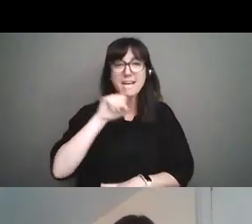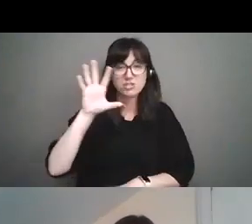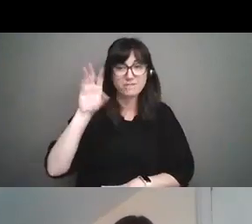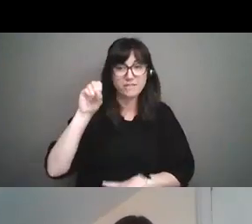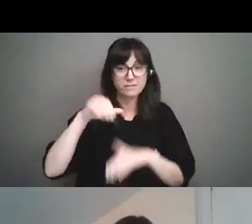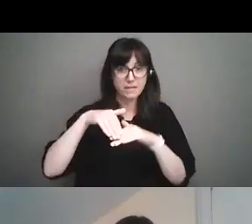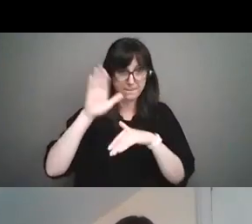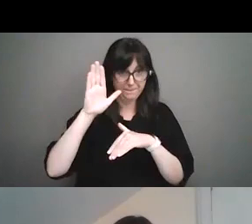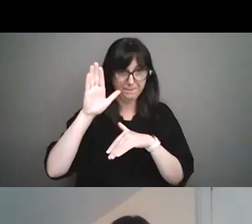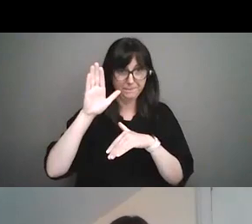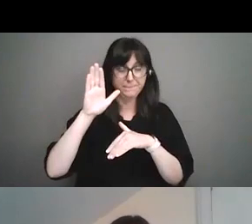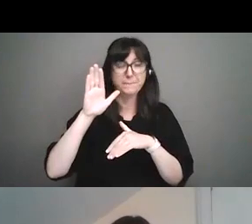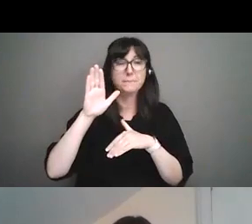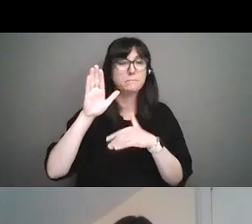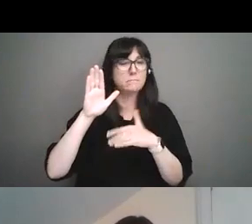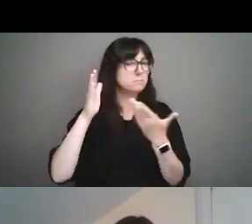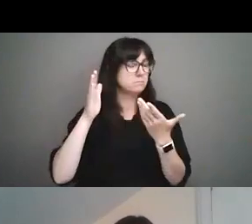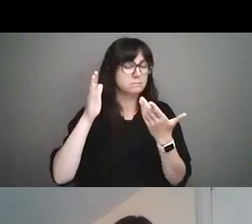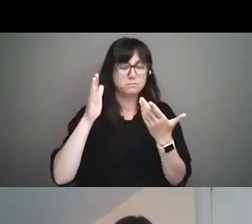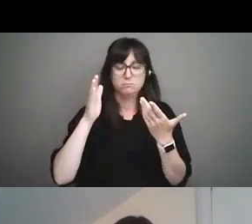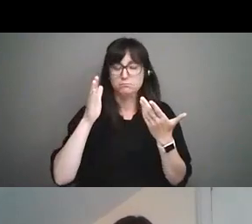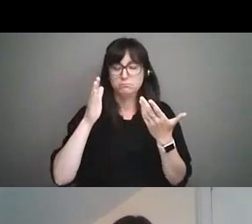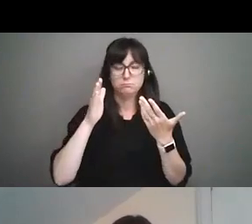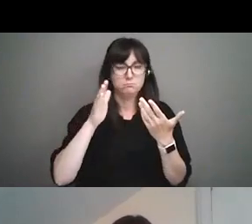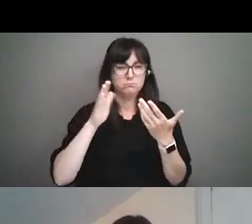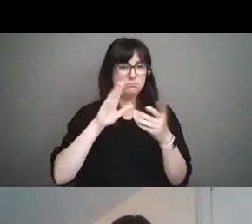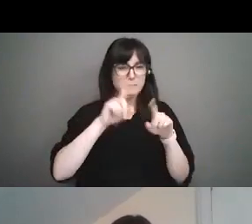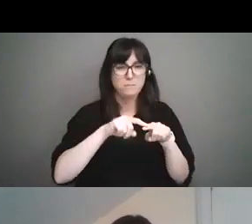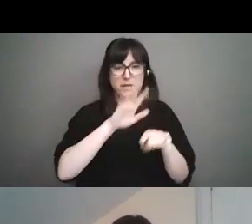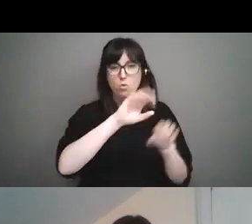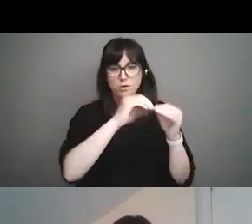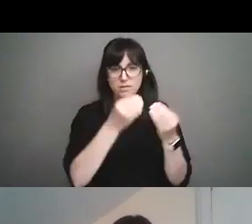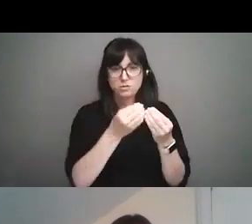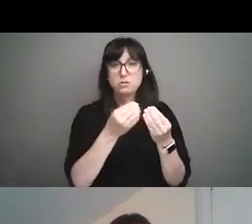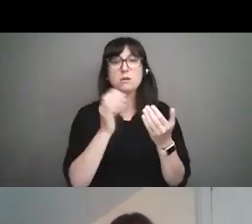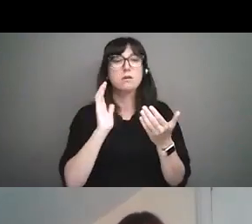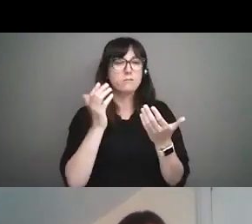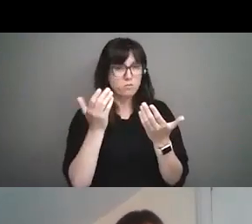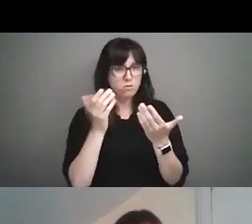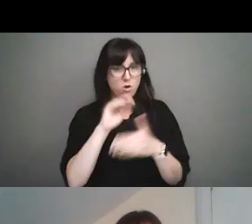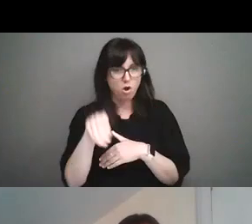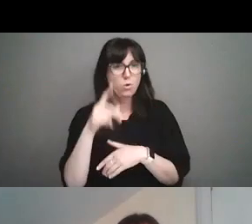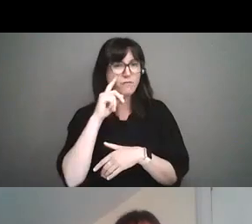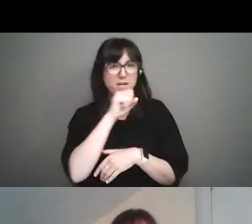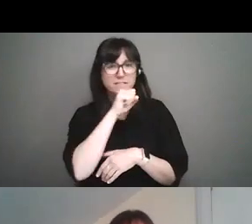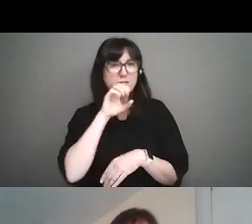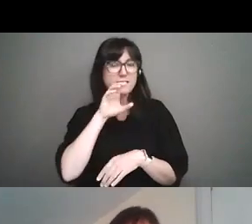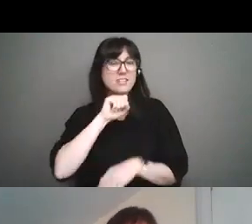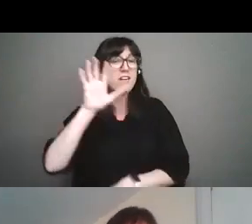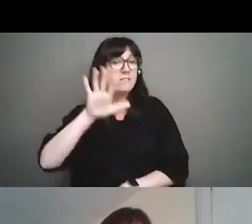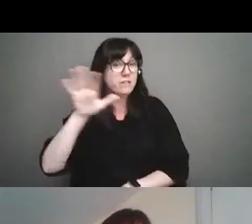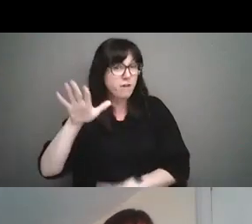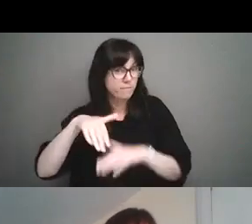over. And again, that can be specific to the organization. So in Ottawa, our program is for seniors 55 and over